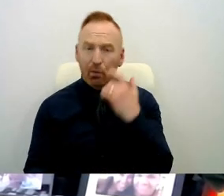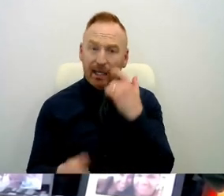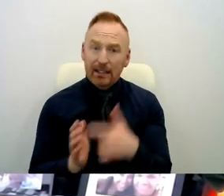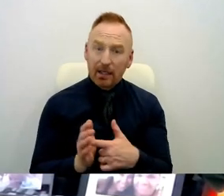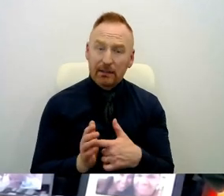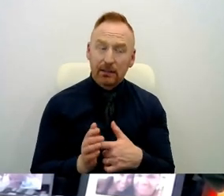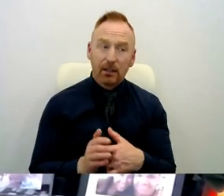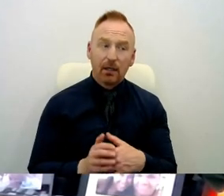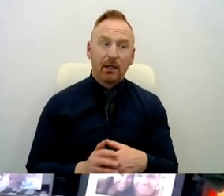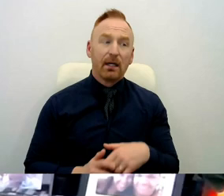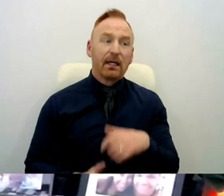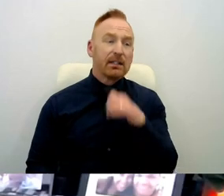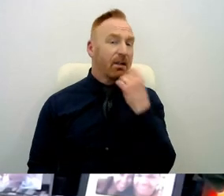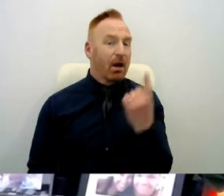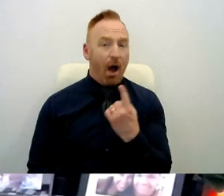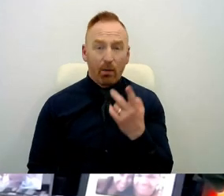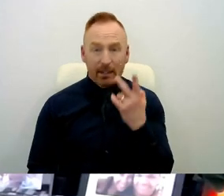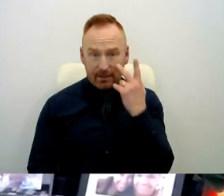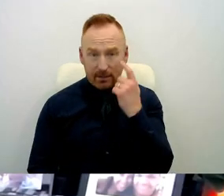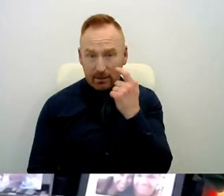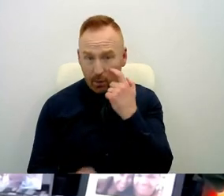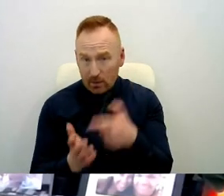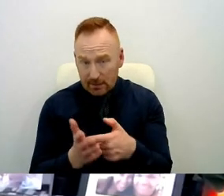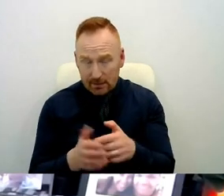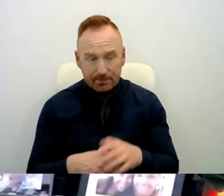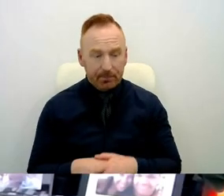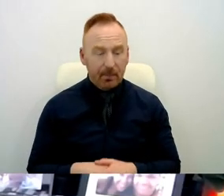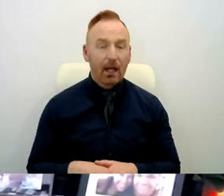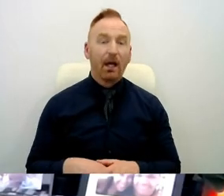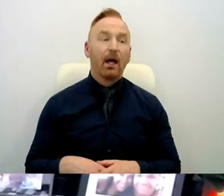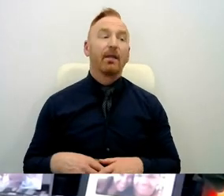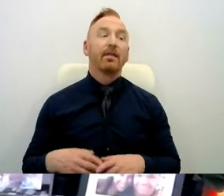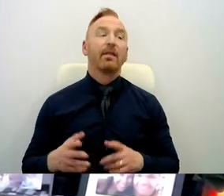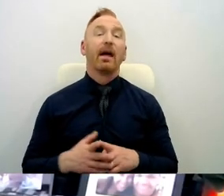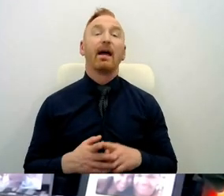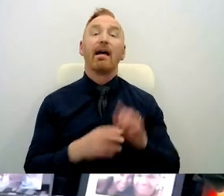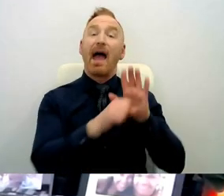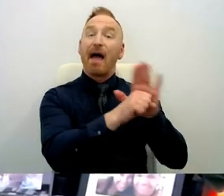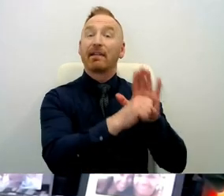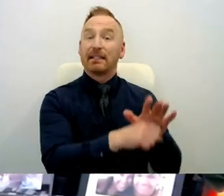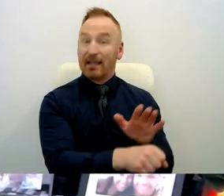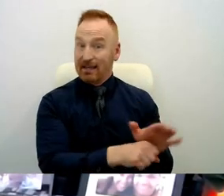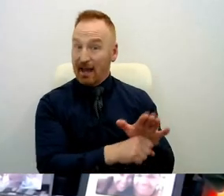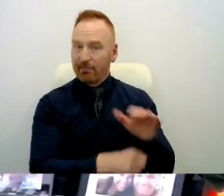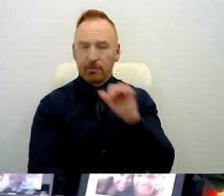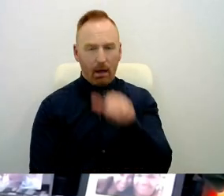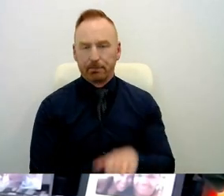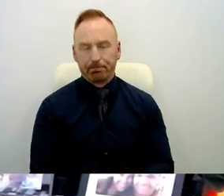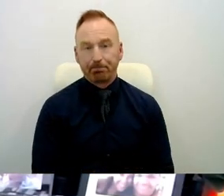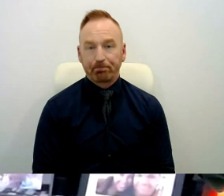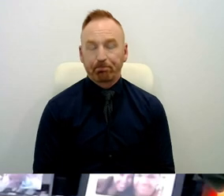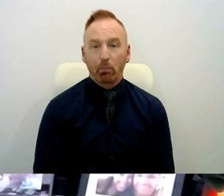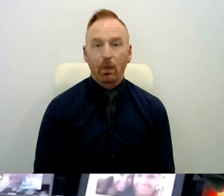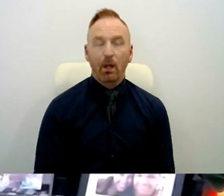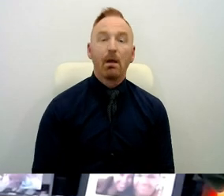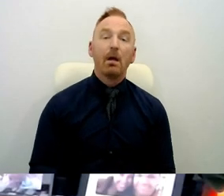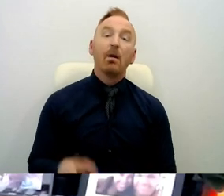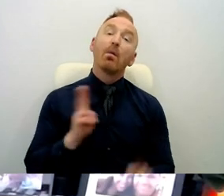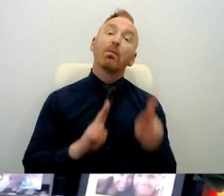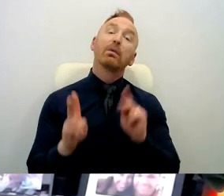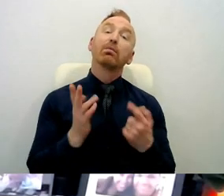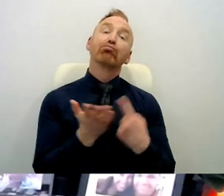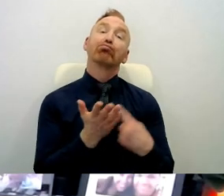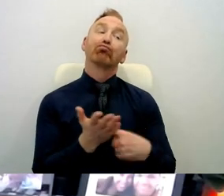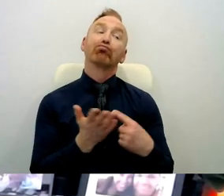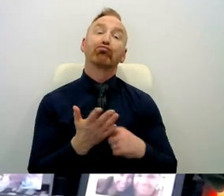not necessarily always seen. In answer to the second question, advocacy is not enough. When people talk